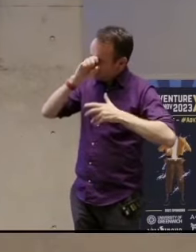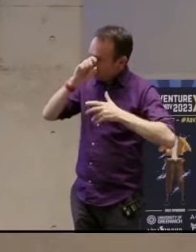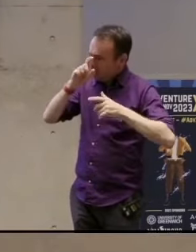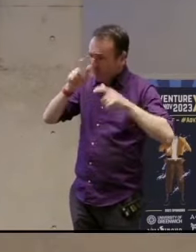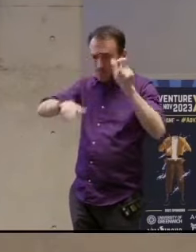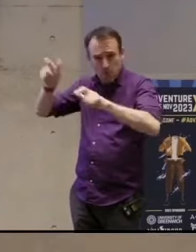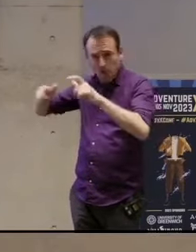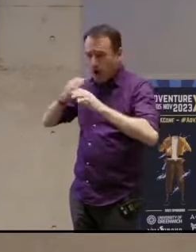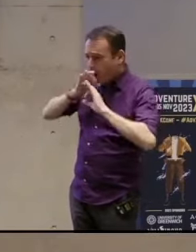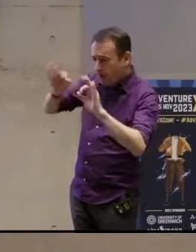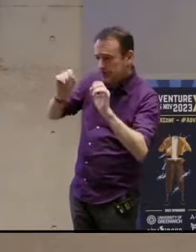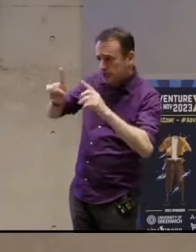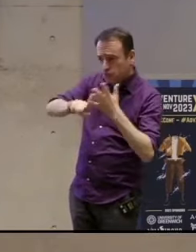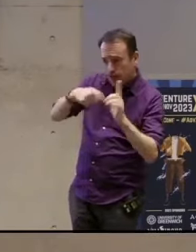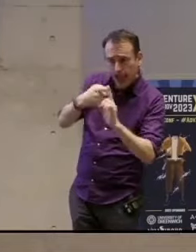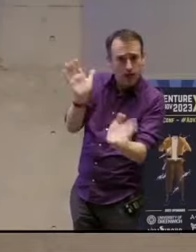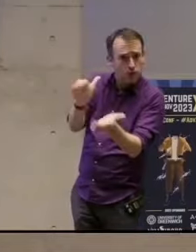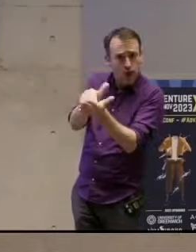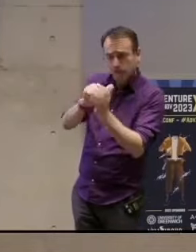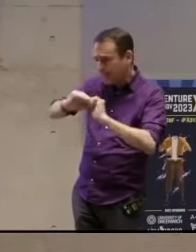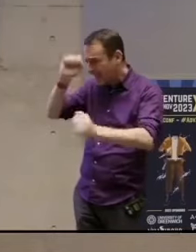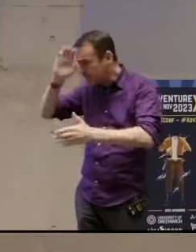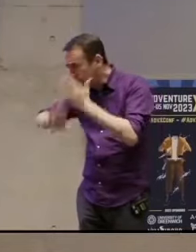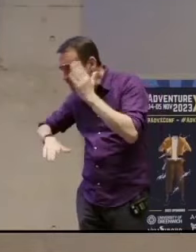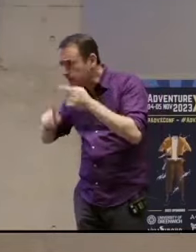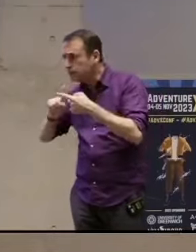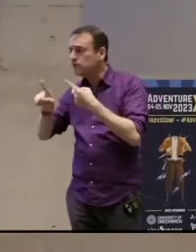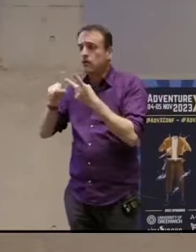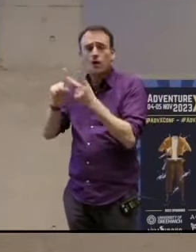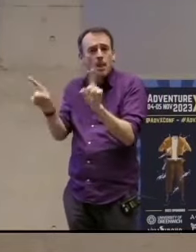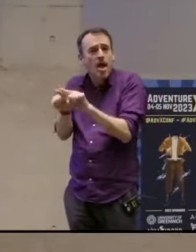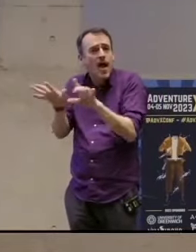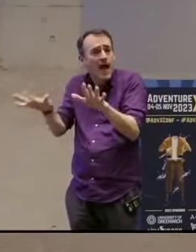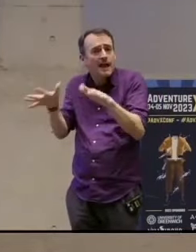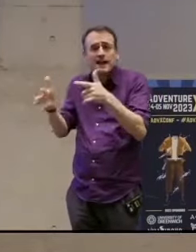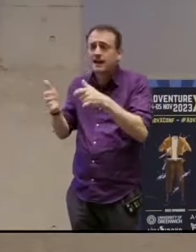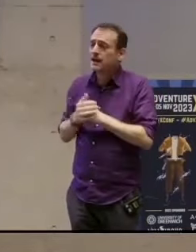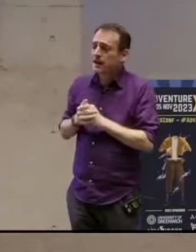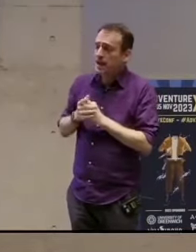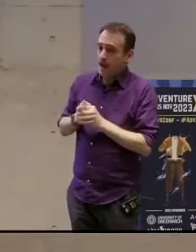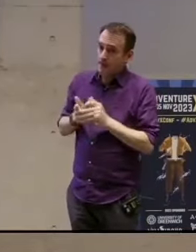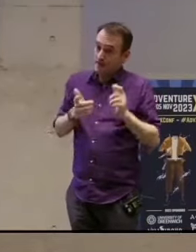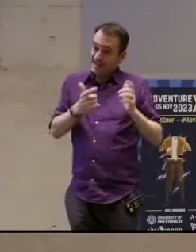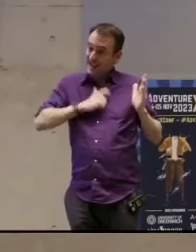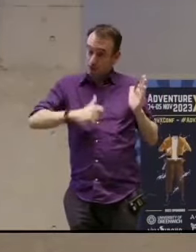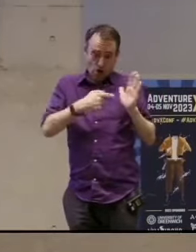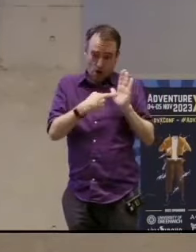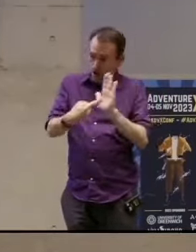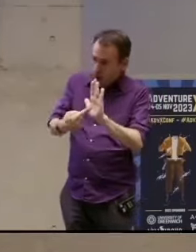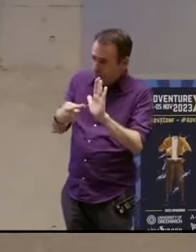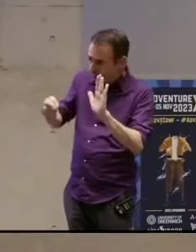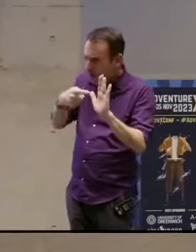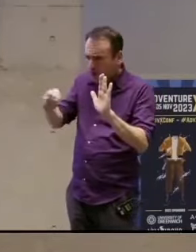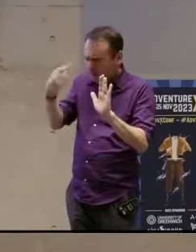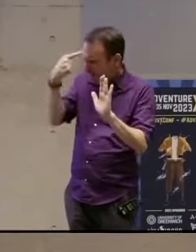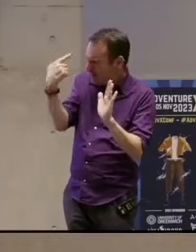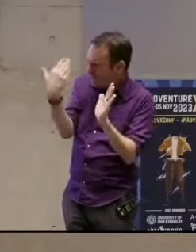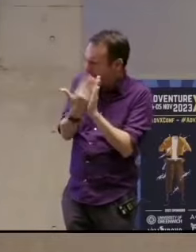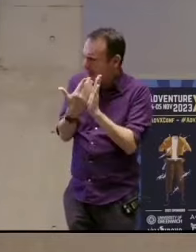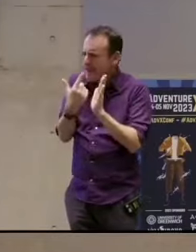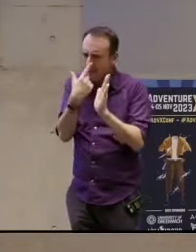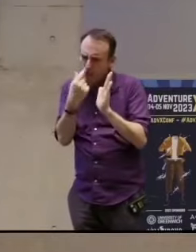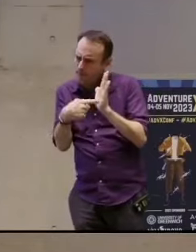and things they remembered, and then looked at our characters and whether they found them believable and like some of the themes